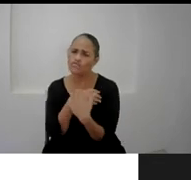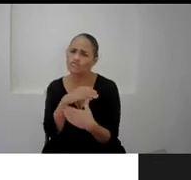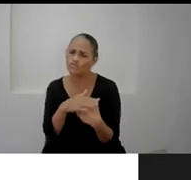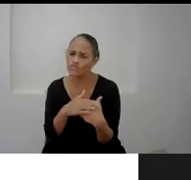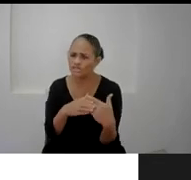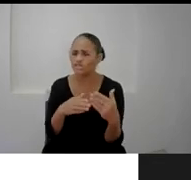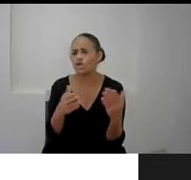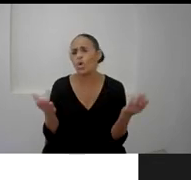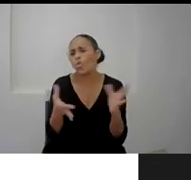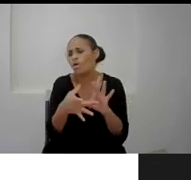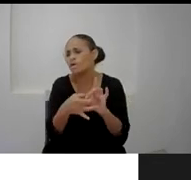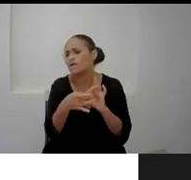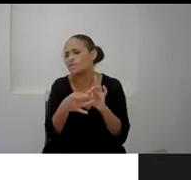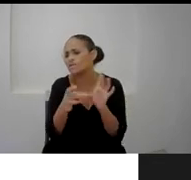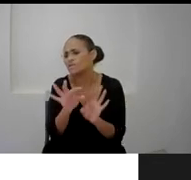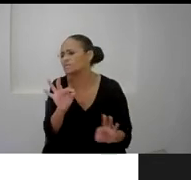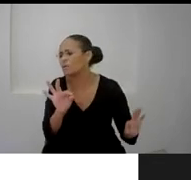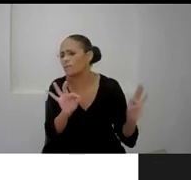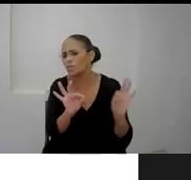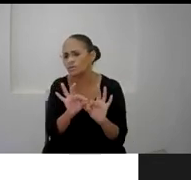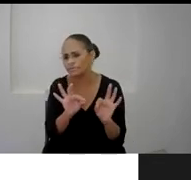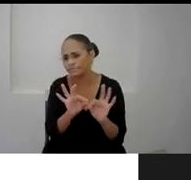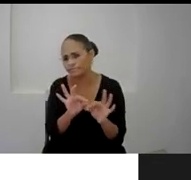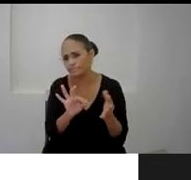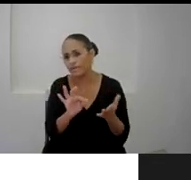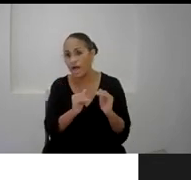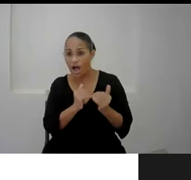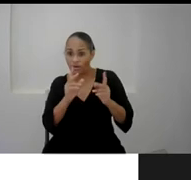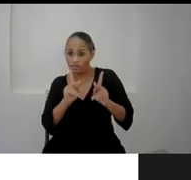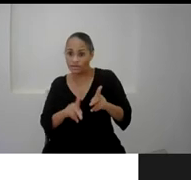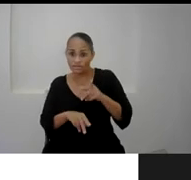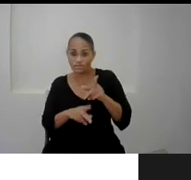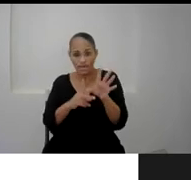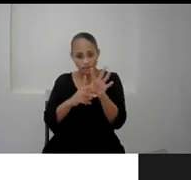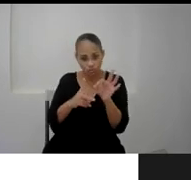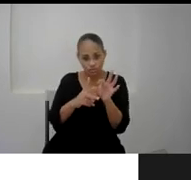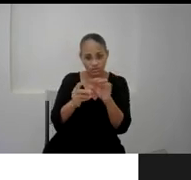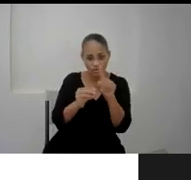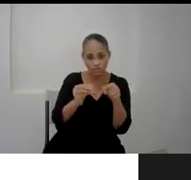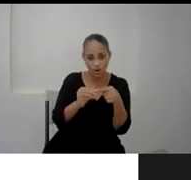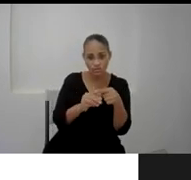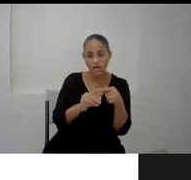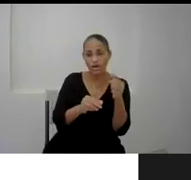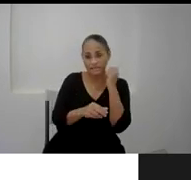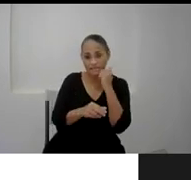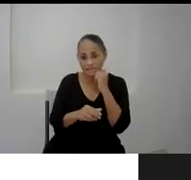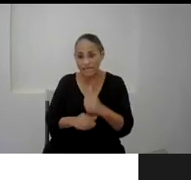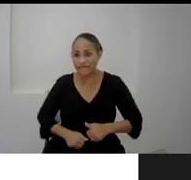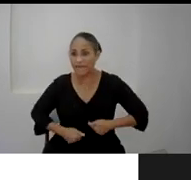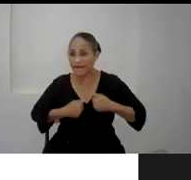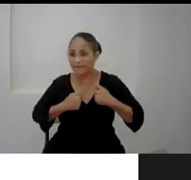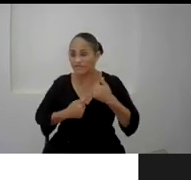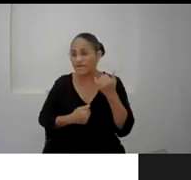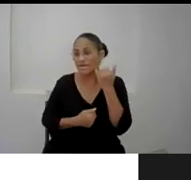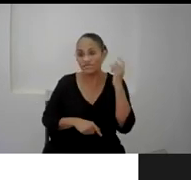What relationships are important for them? How does the person make choices about daily life? Even if they can't